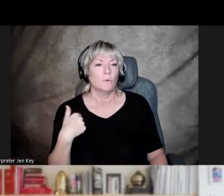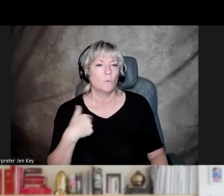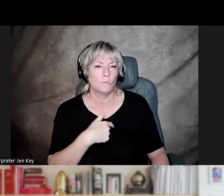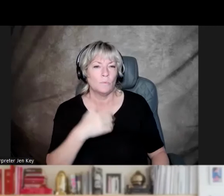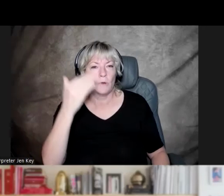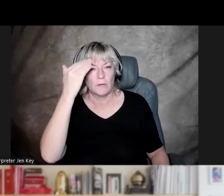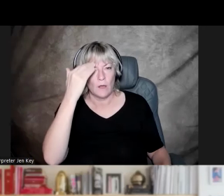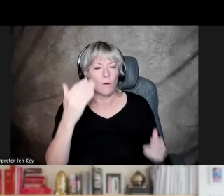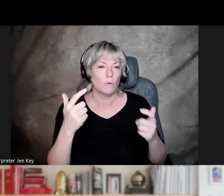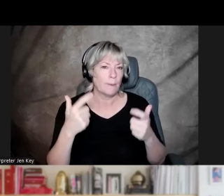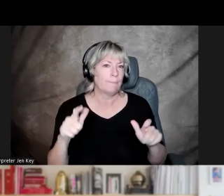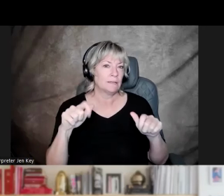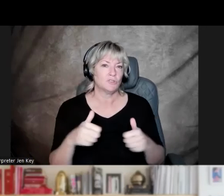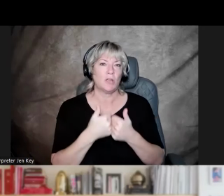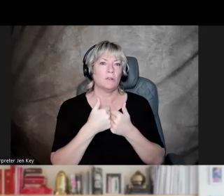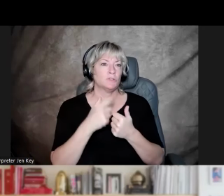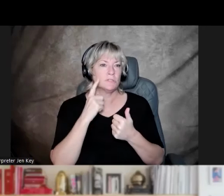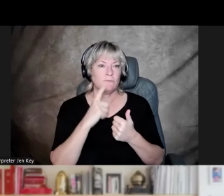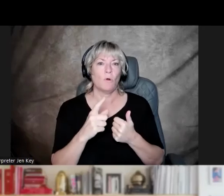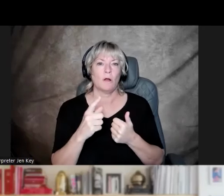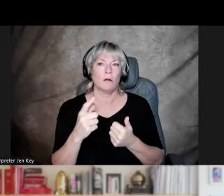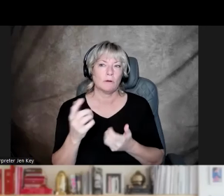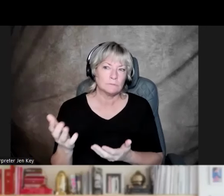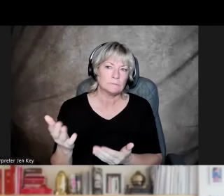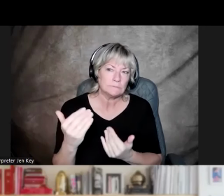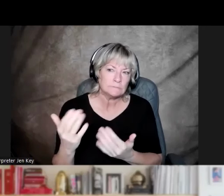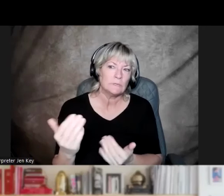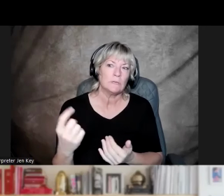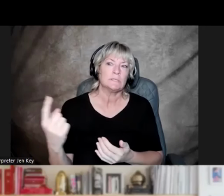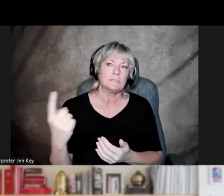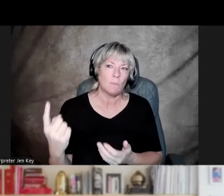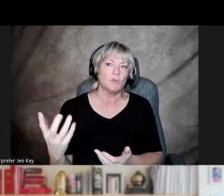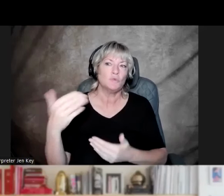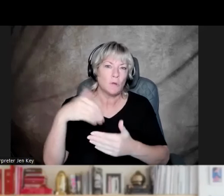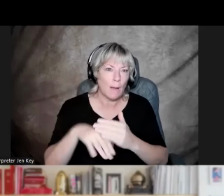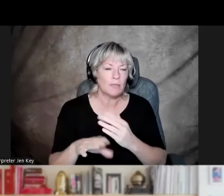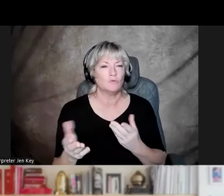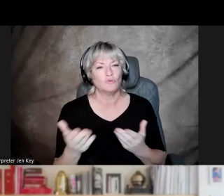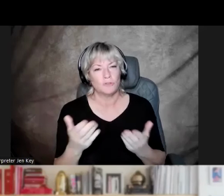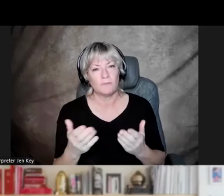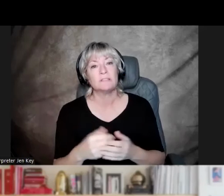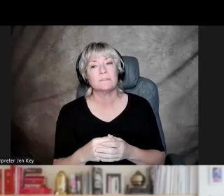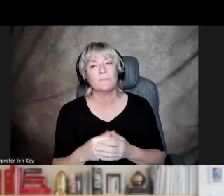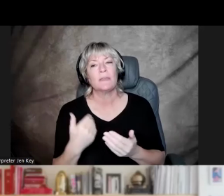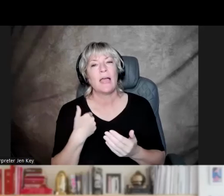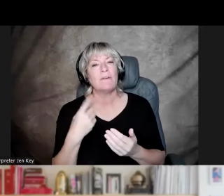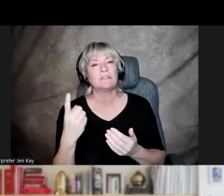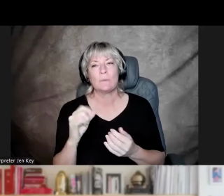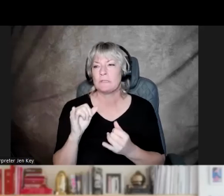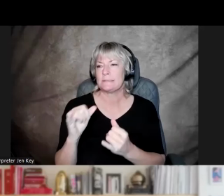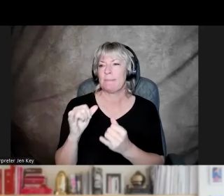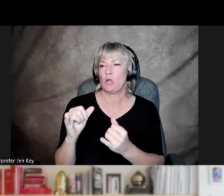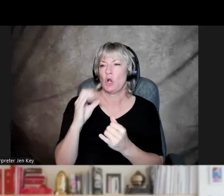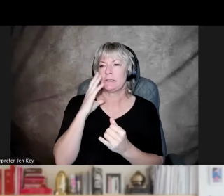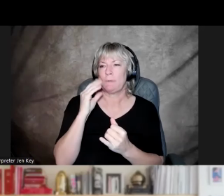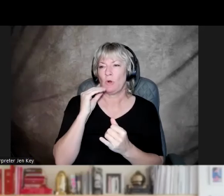the biggest challenge is to get someone into the services. And so oftentimes we see that having someone with similar experiences will make a